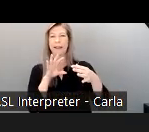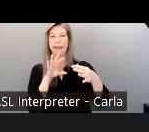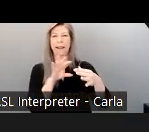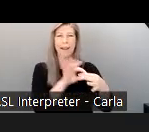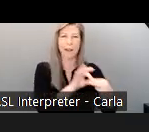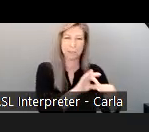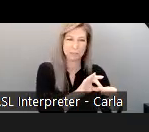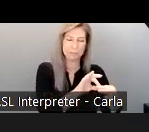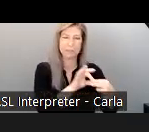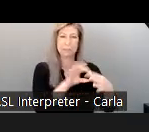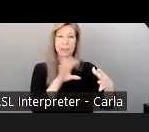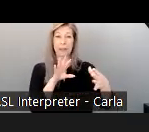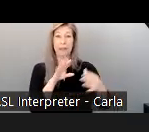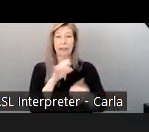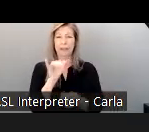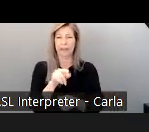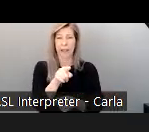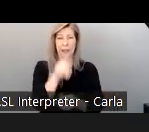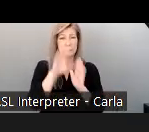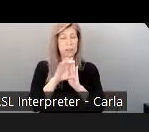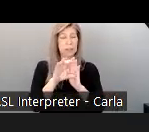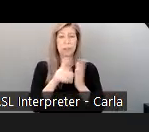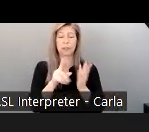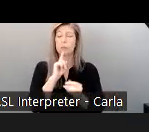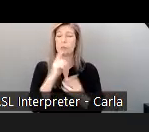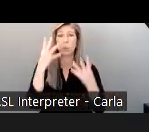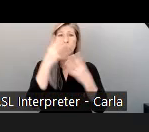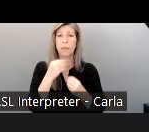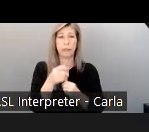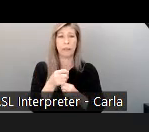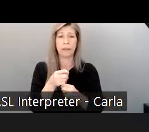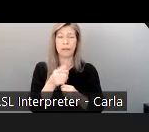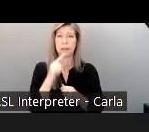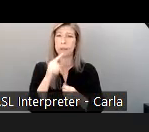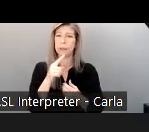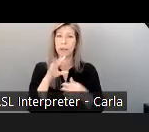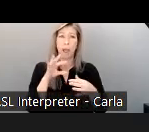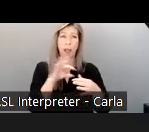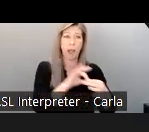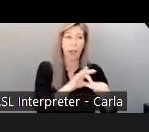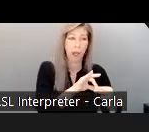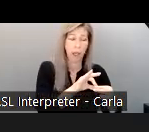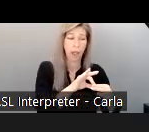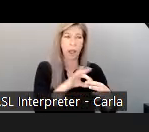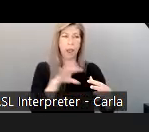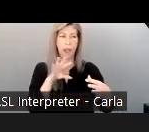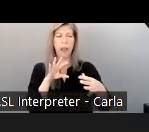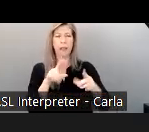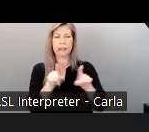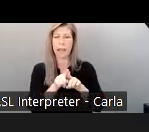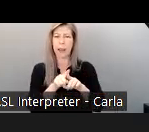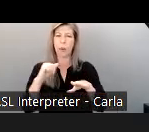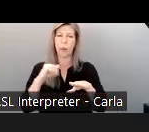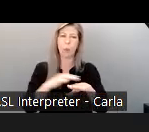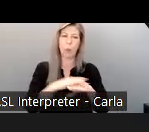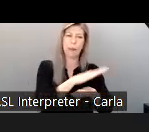what pendulating, the experience is a wave where we touch pain, we touch suffering,